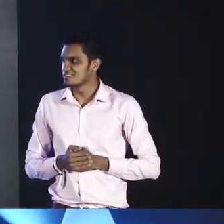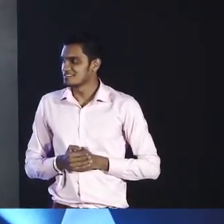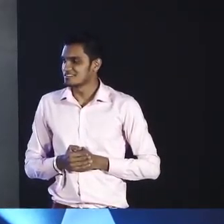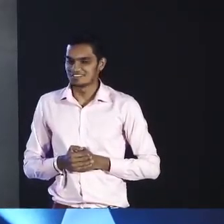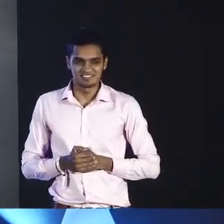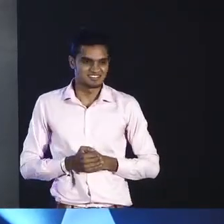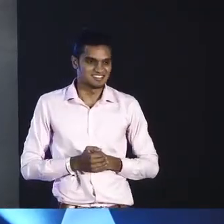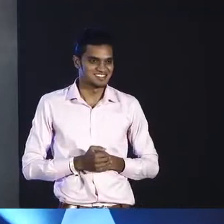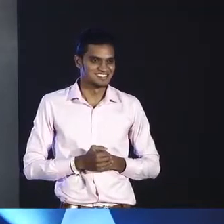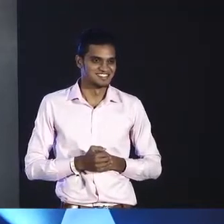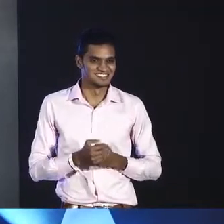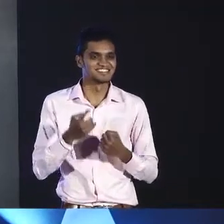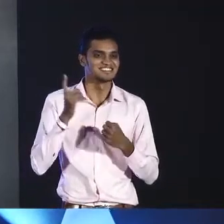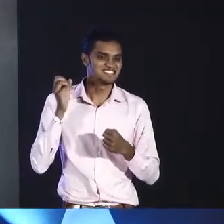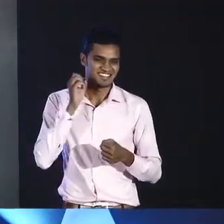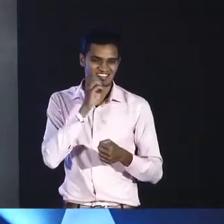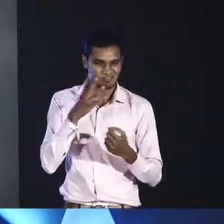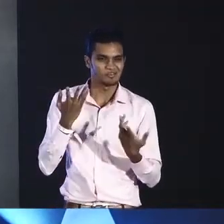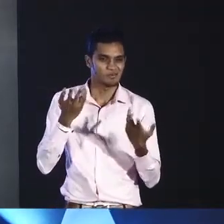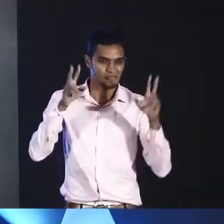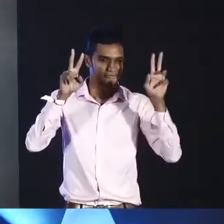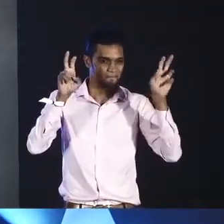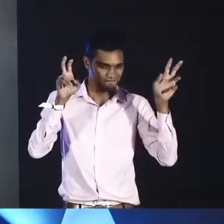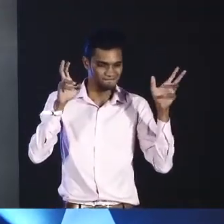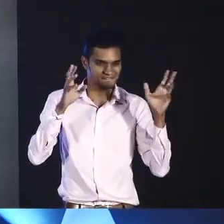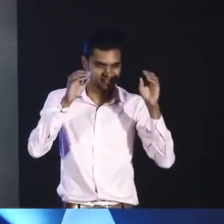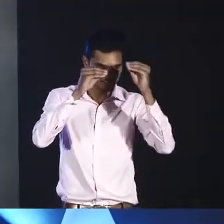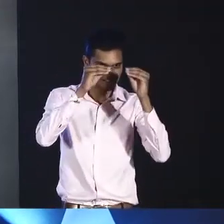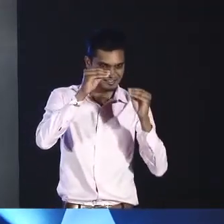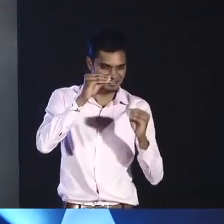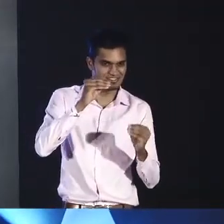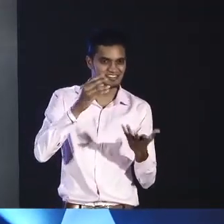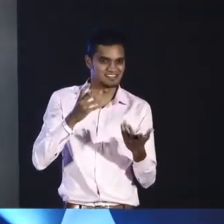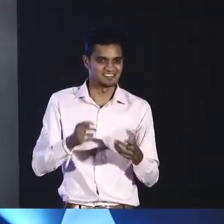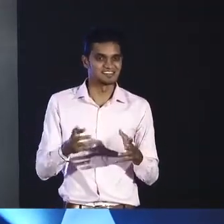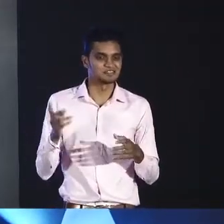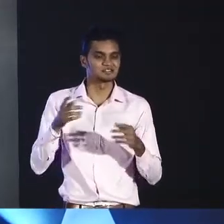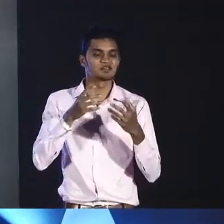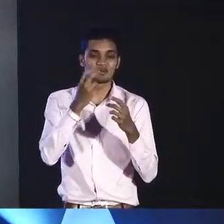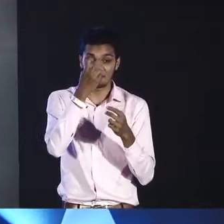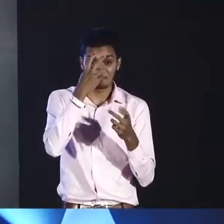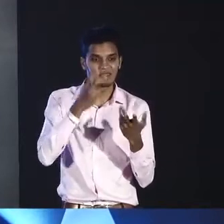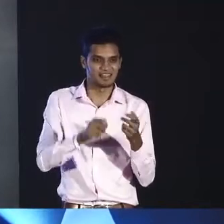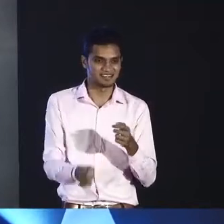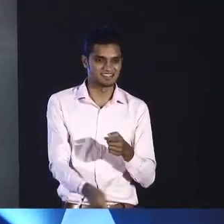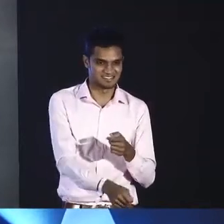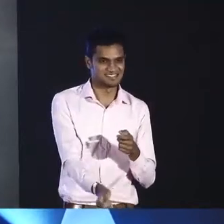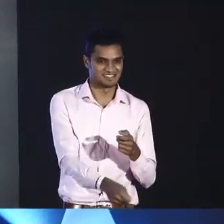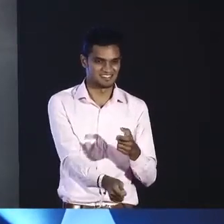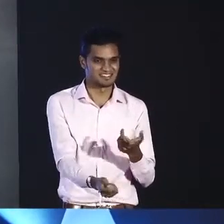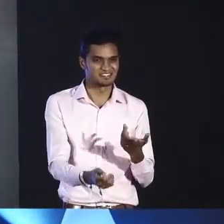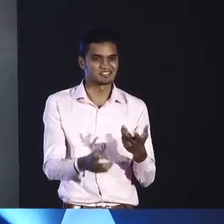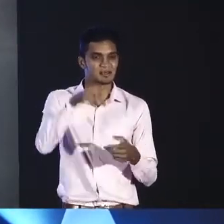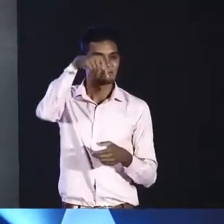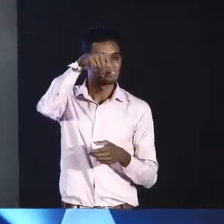brain. I saw a blind man stumble, tap, tap with his cane. I pitied him in his blindness, but